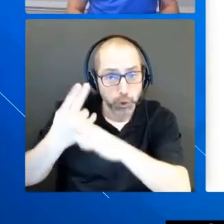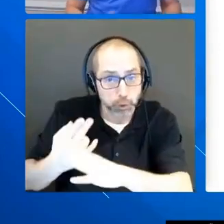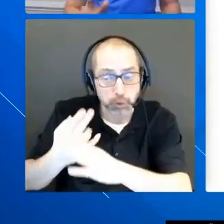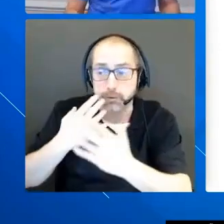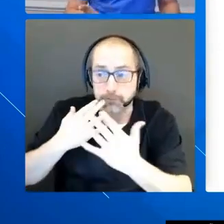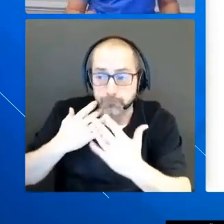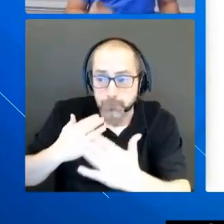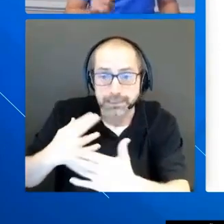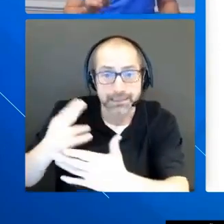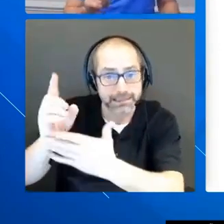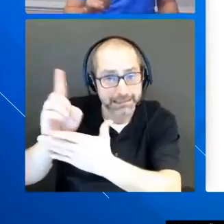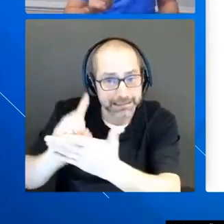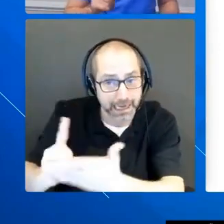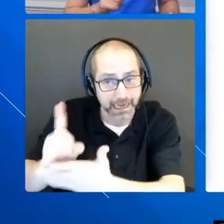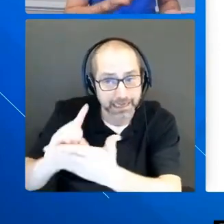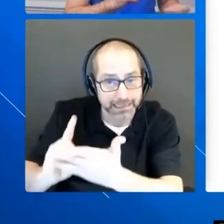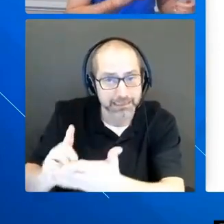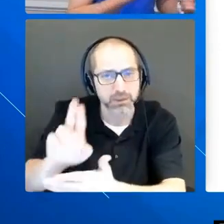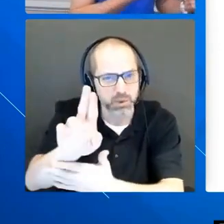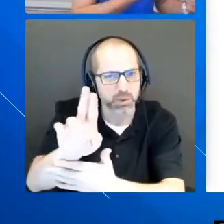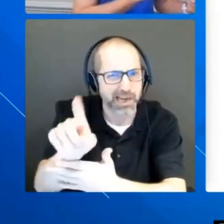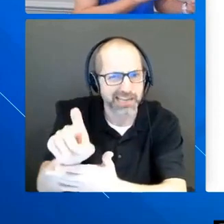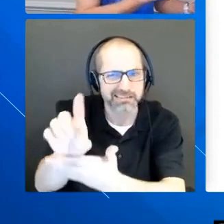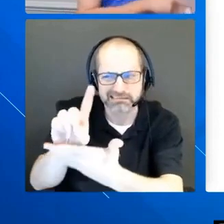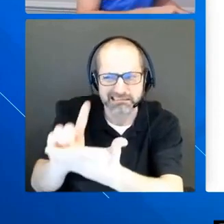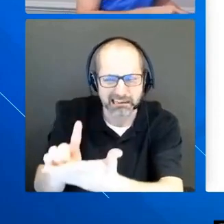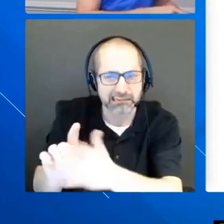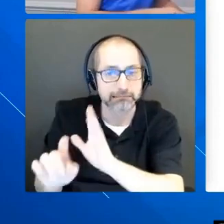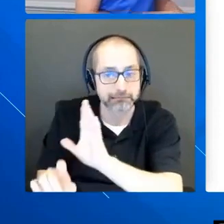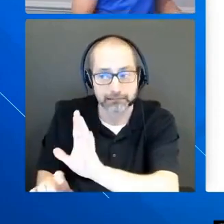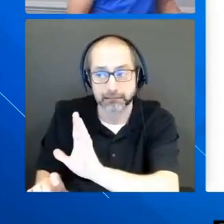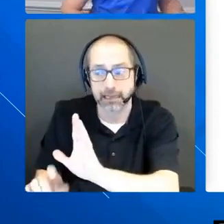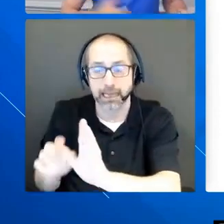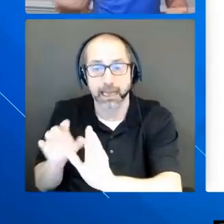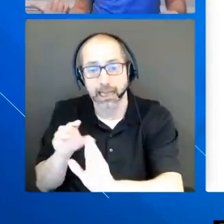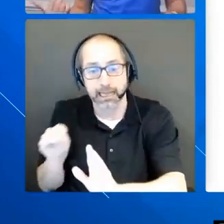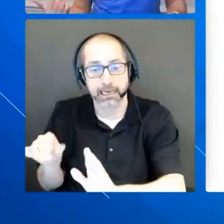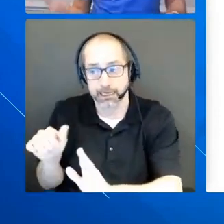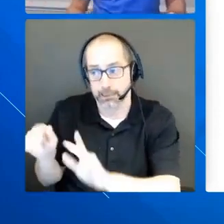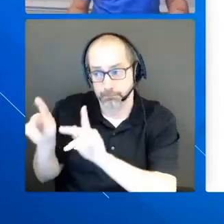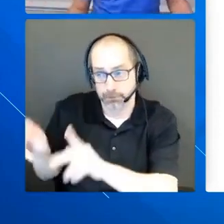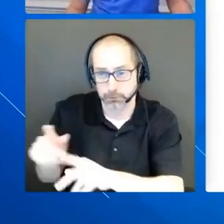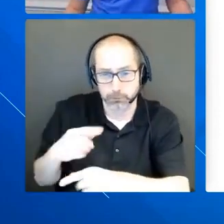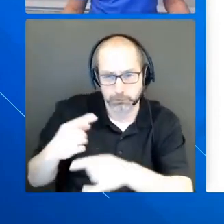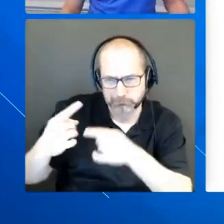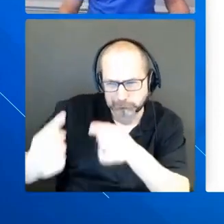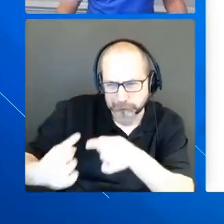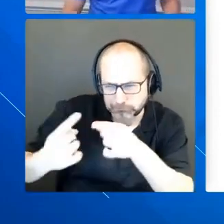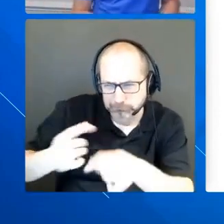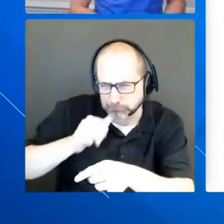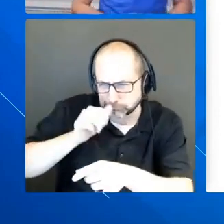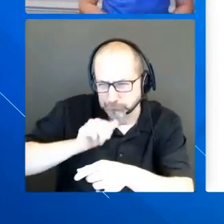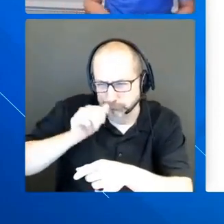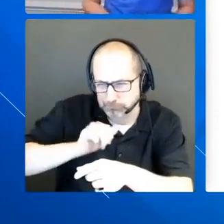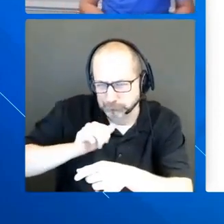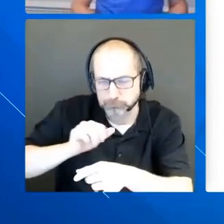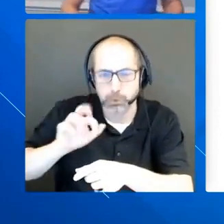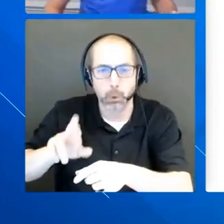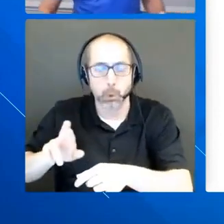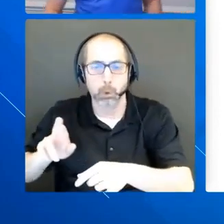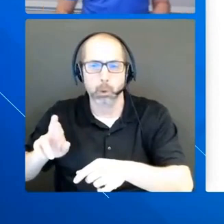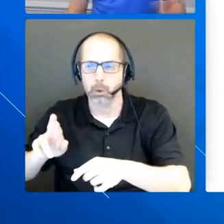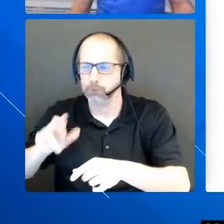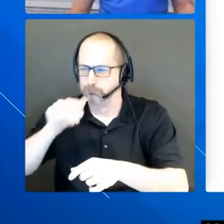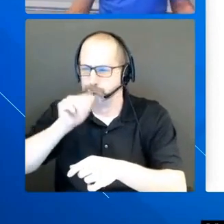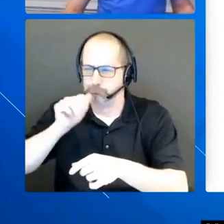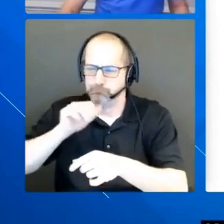UX. But again, the difference between a person using your site and fumbling through and leaving it, you're going to lose a registrant.